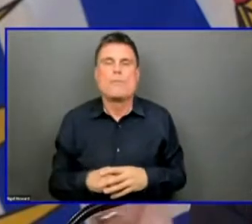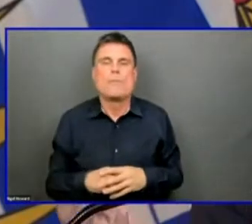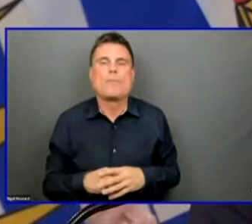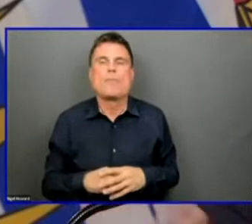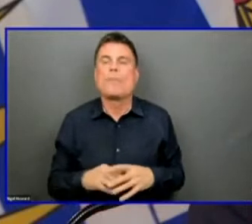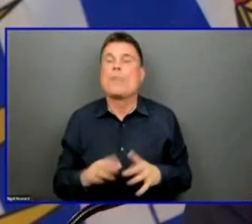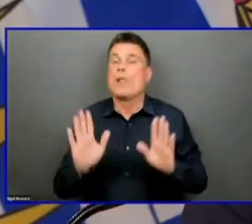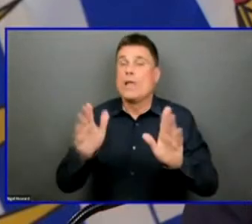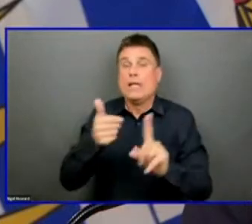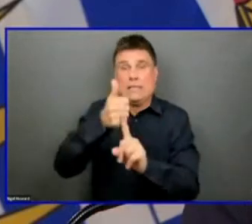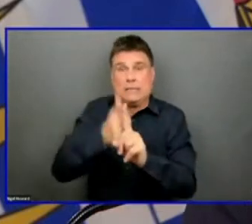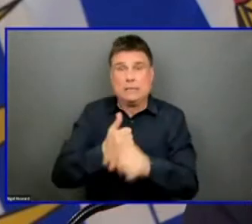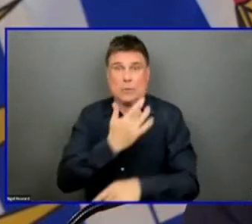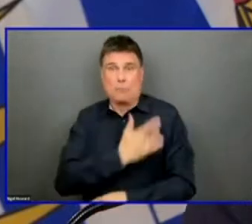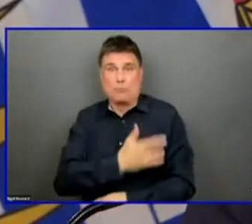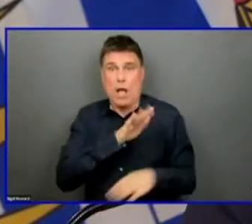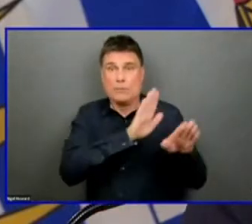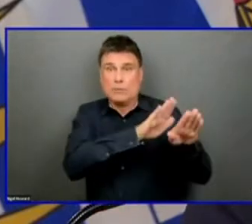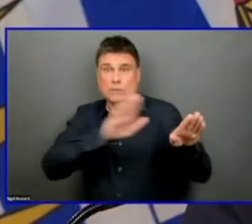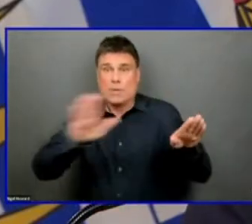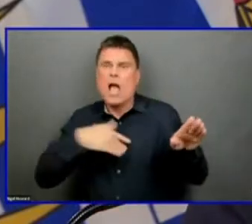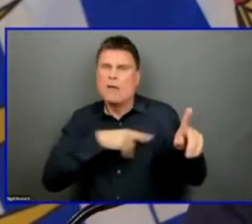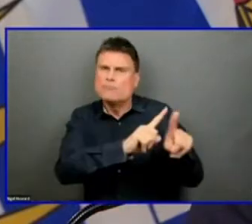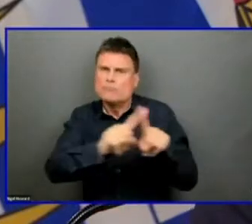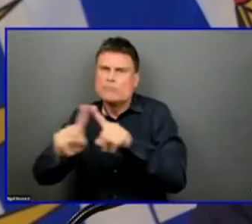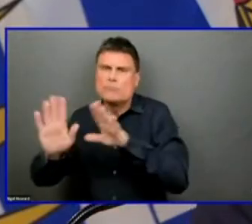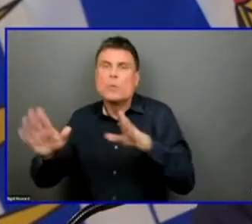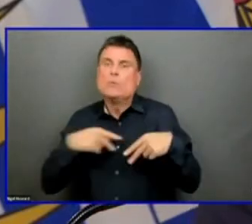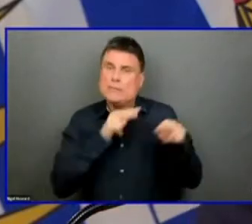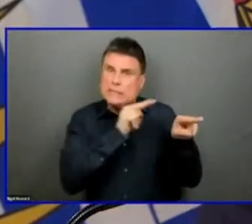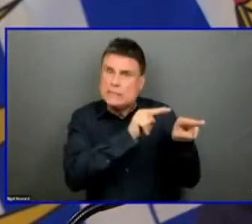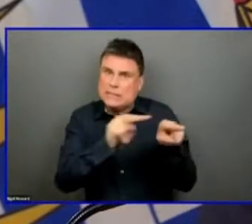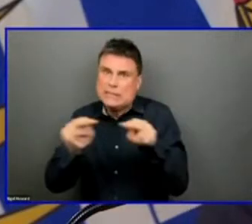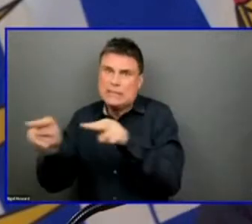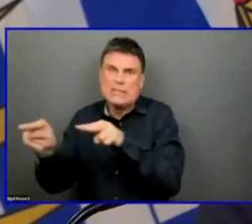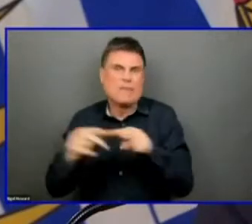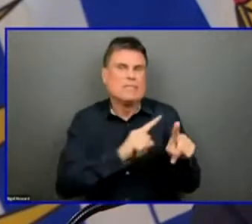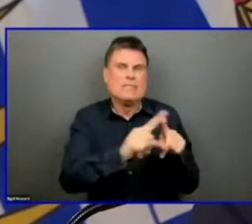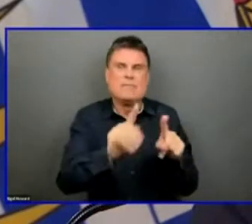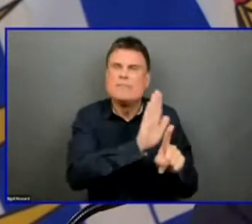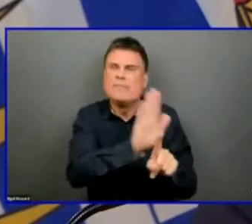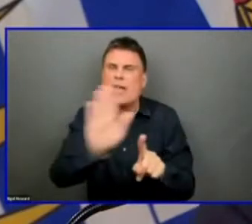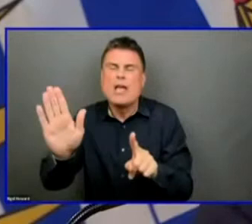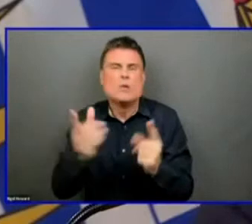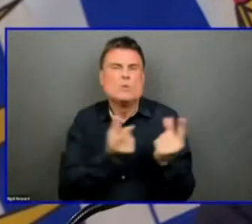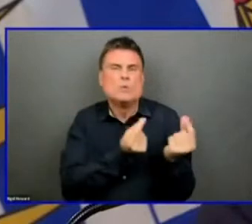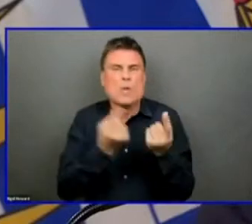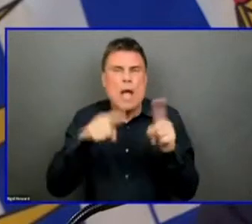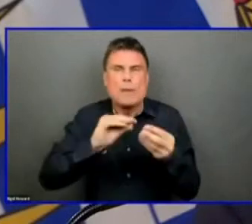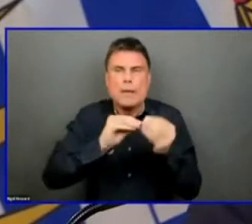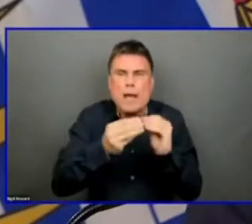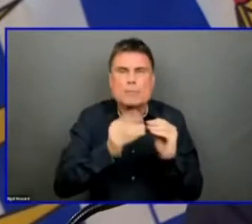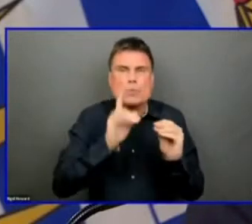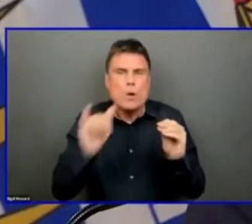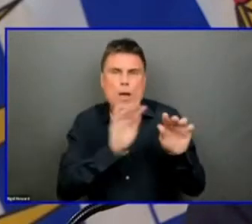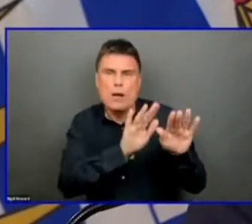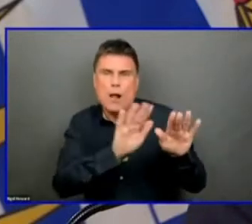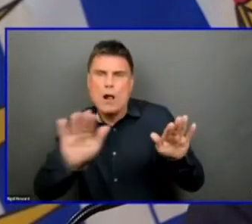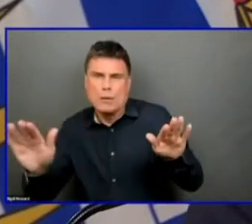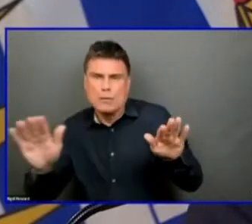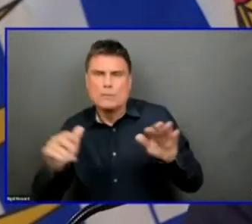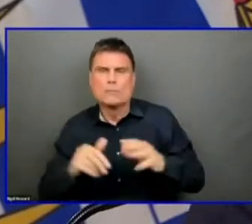beginning. We've seen that across the country. There are different population dynamics. There are different